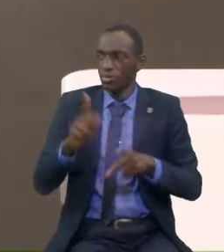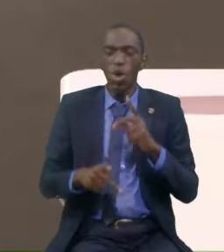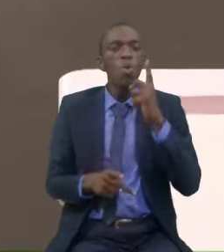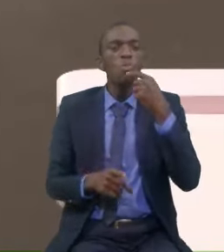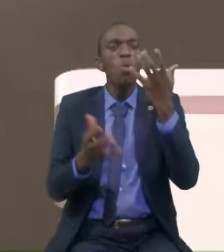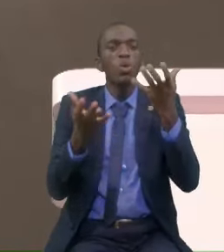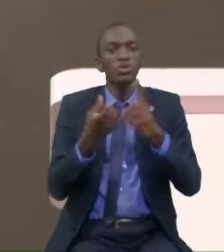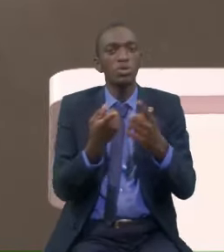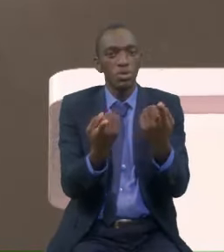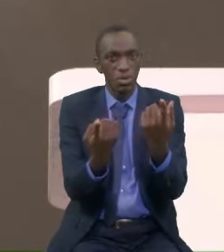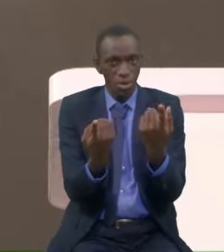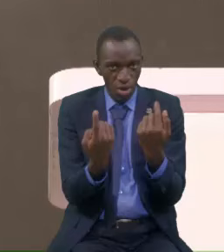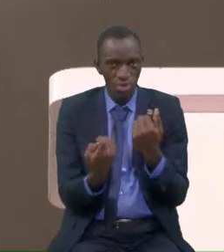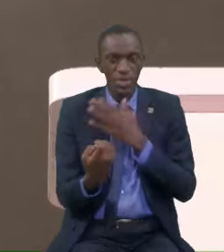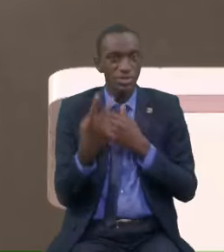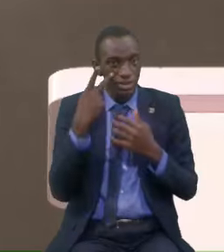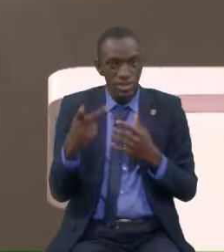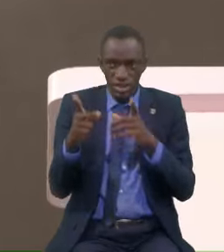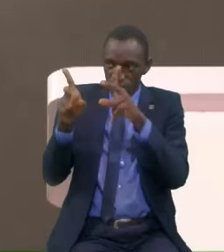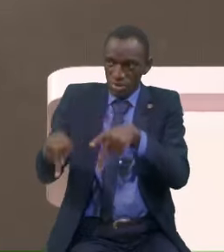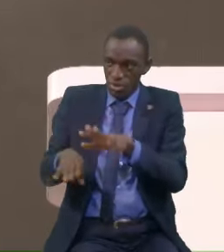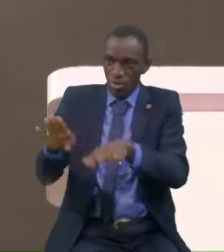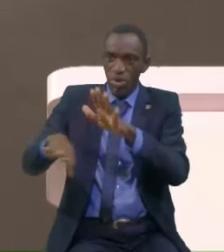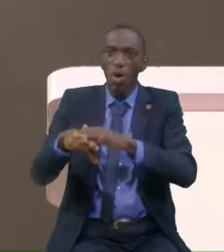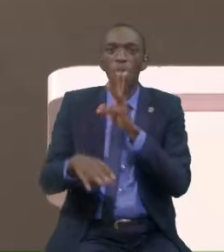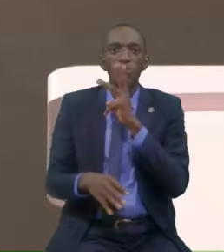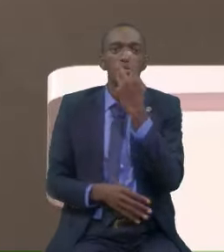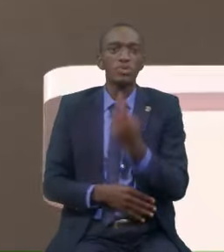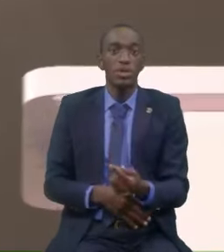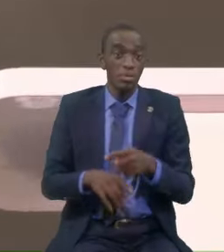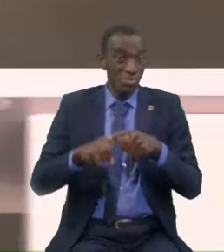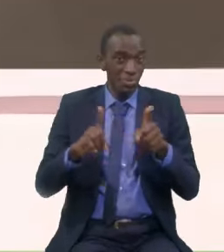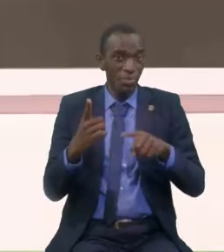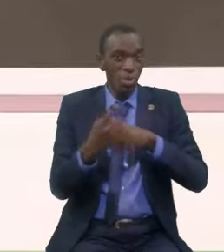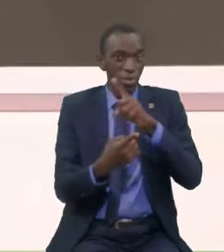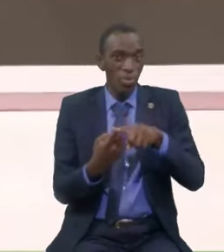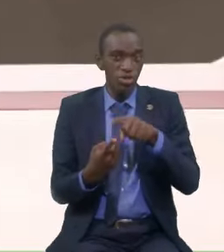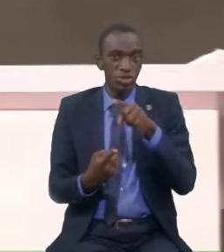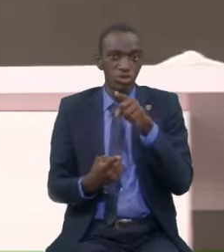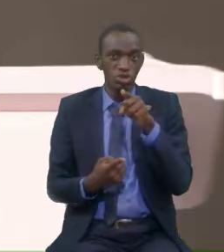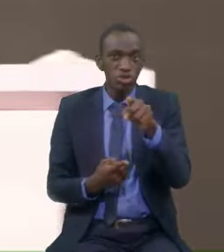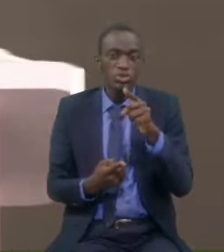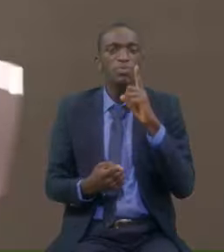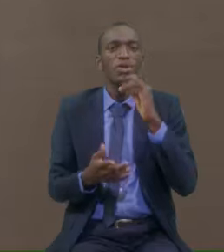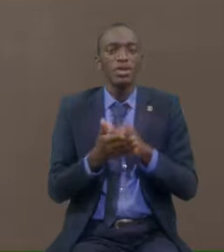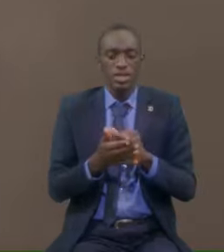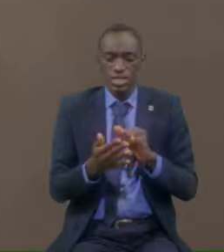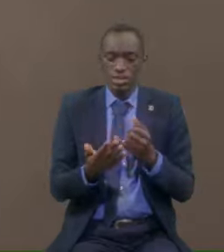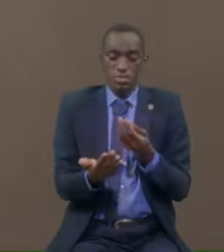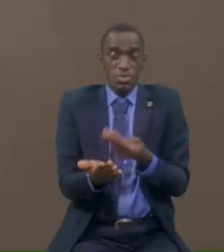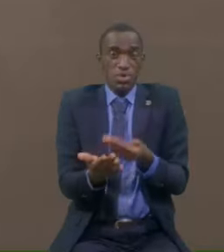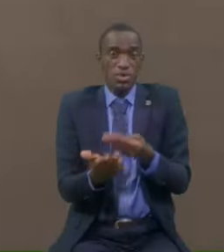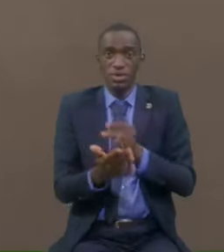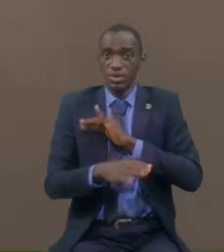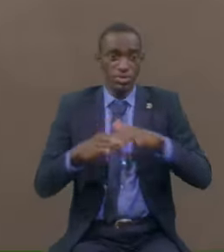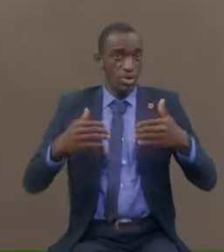you have power and you say, silver and gold have I none. In the name of Jesus